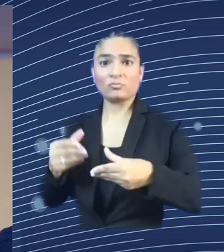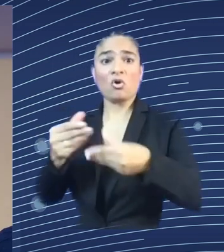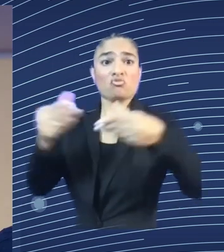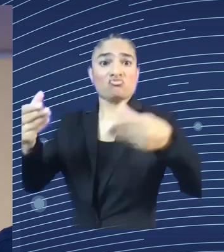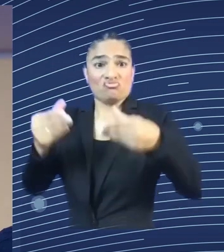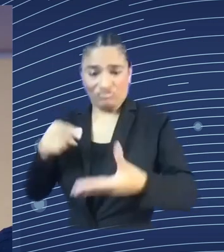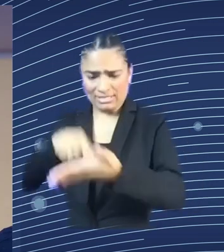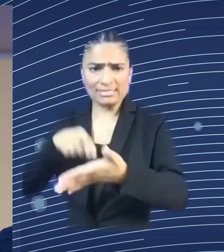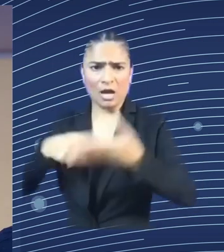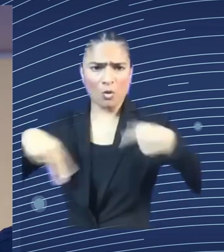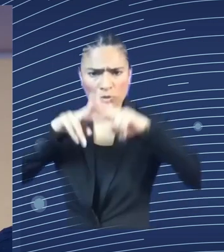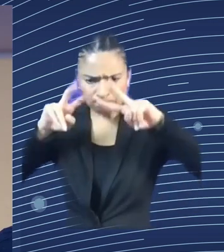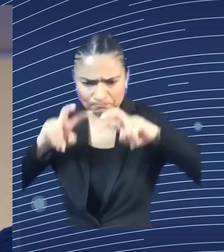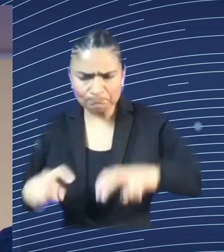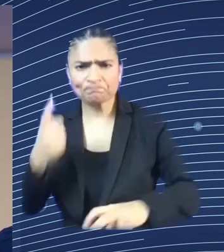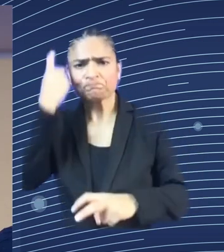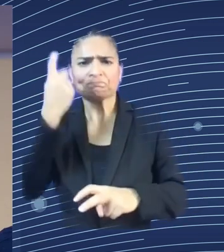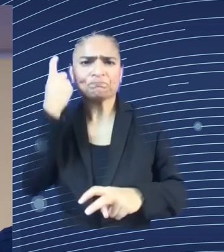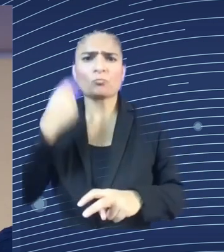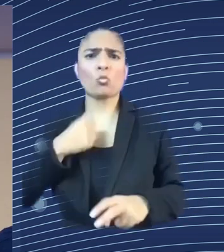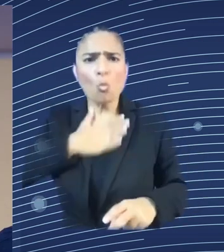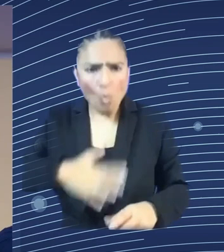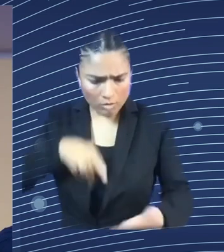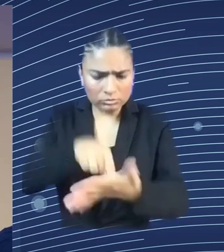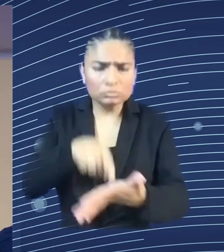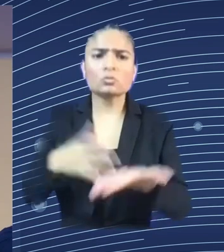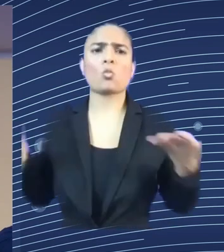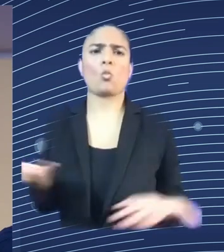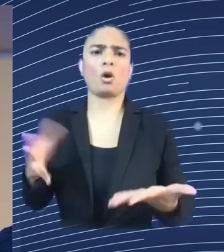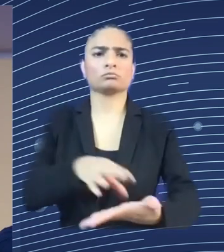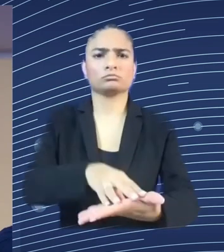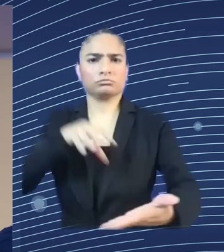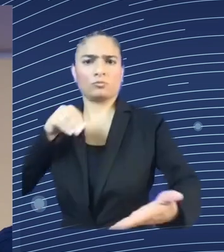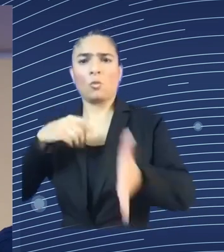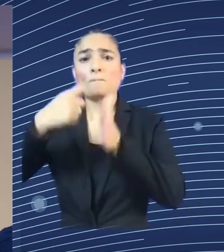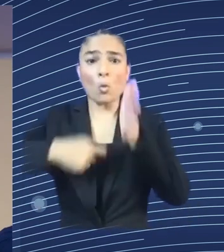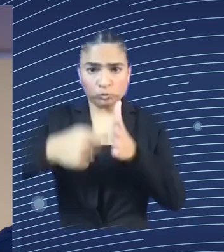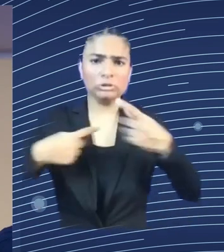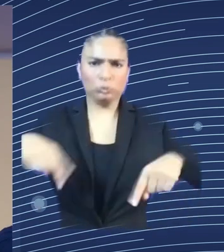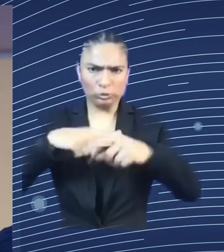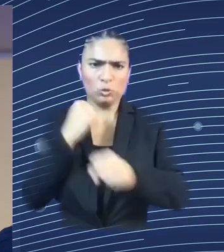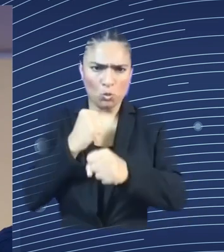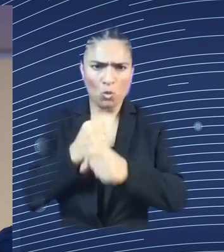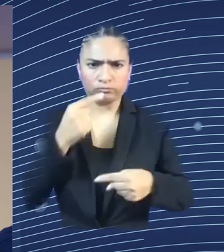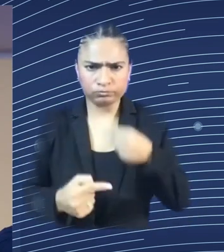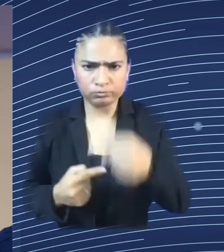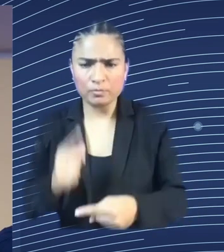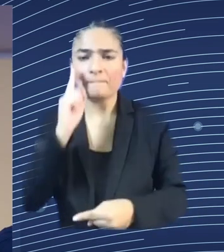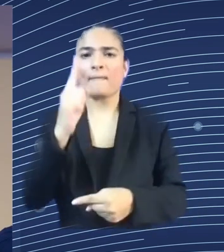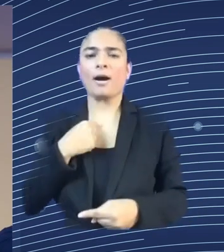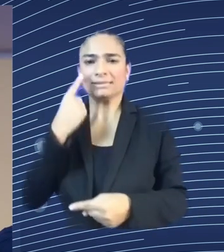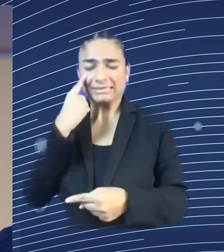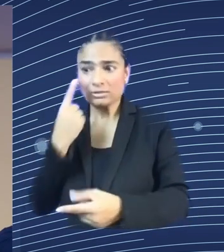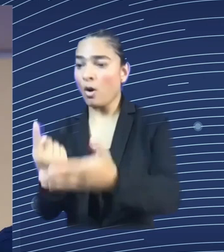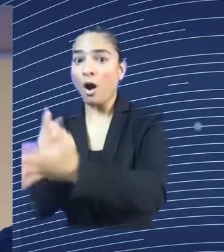So that's the way I consider the safety of it. It will not make the risk disappear,